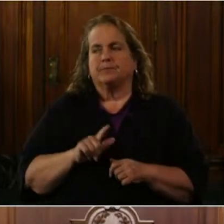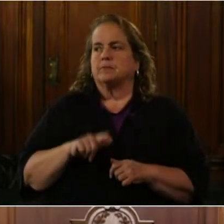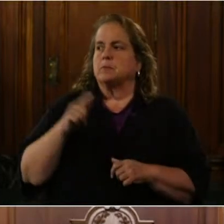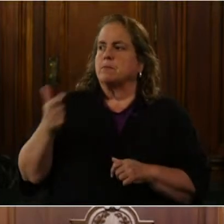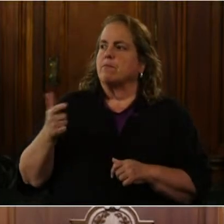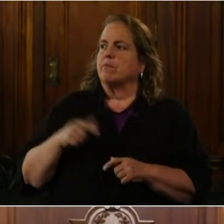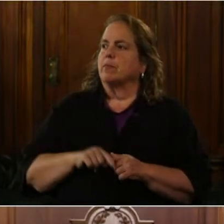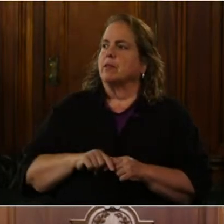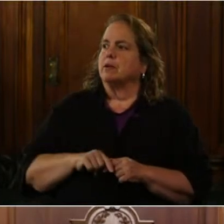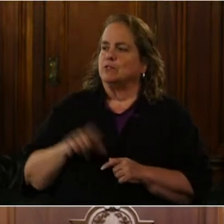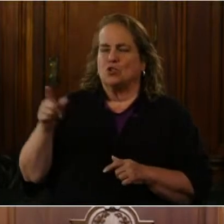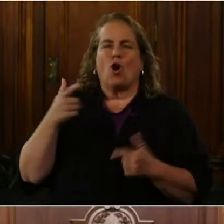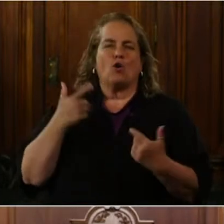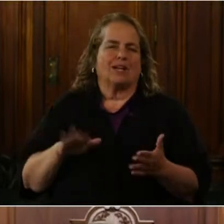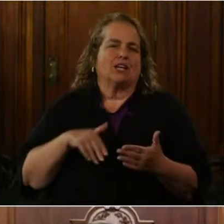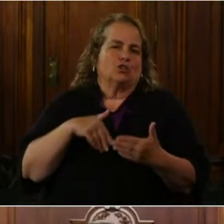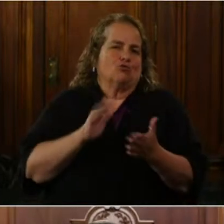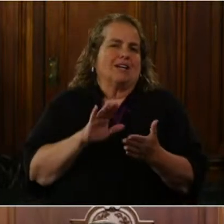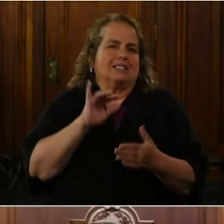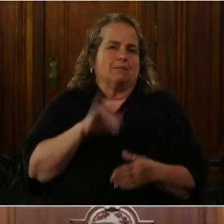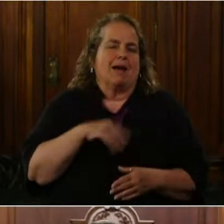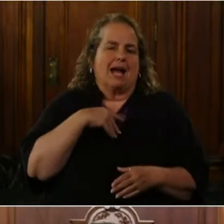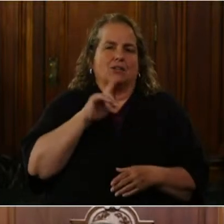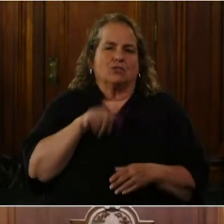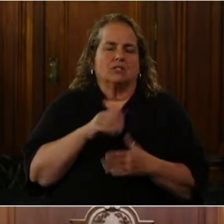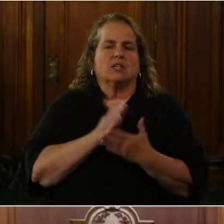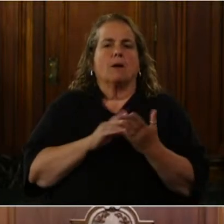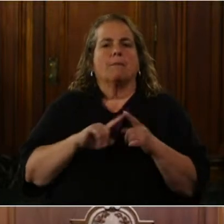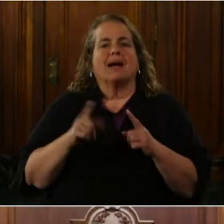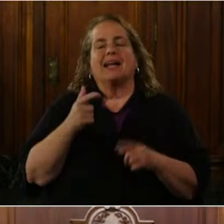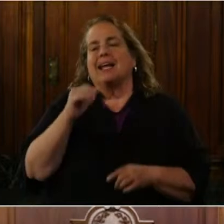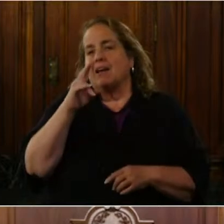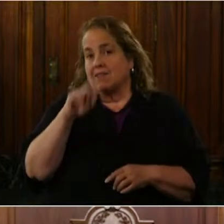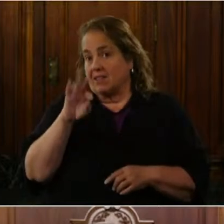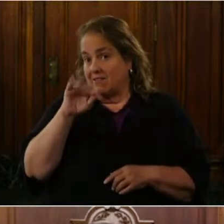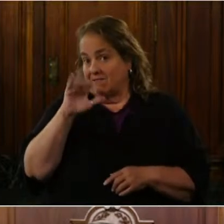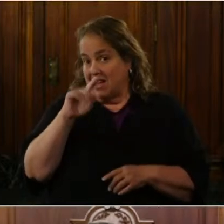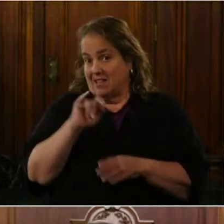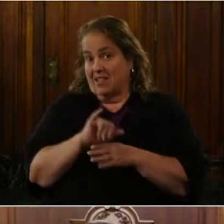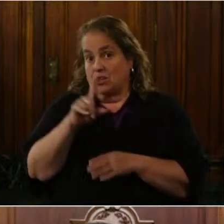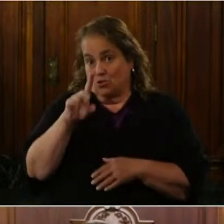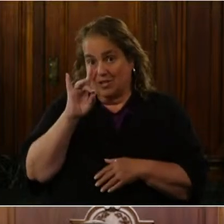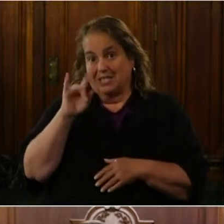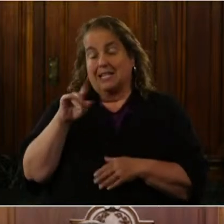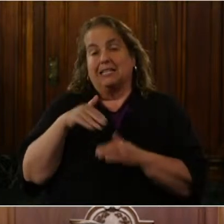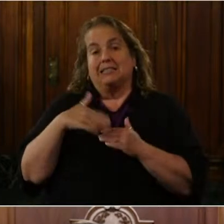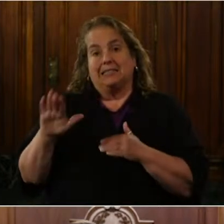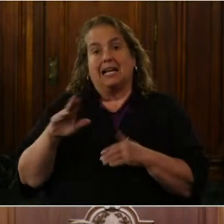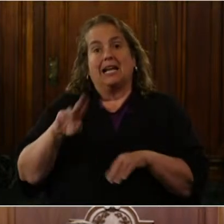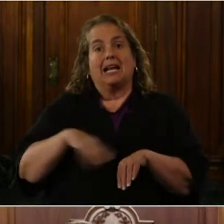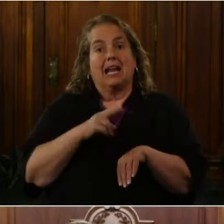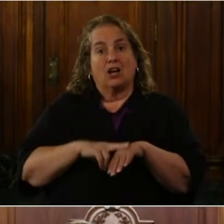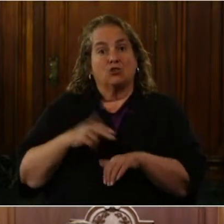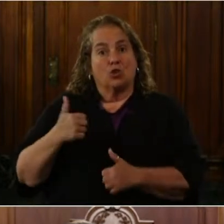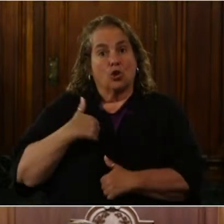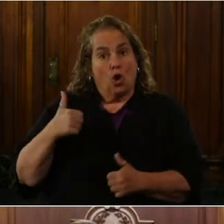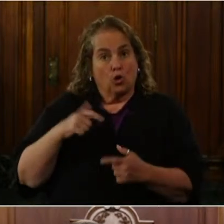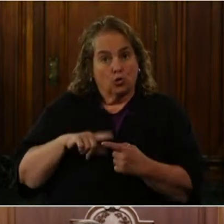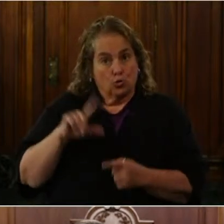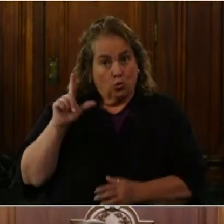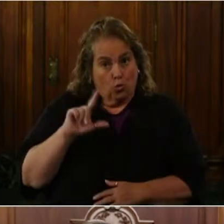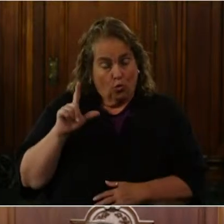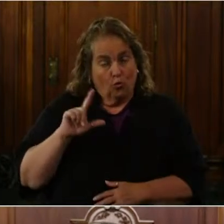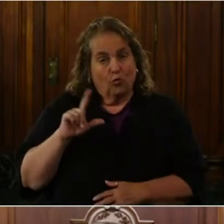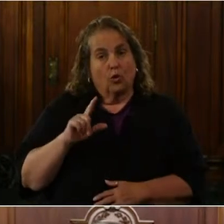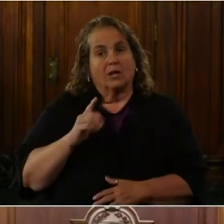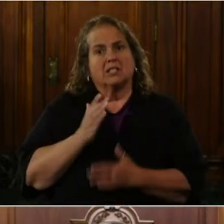The fact that you did send the National Guard to Louisville during the protest in response to some of the kind of property damage and stuff that's happening